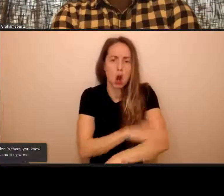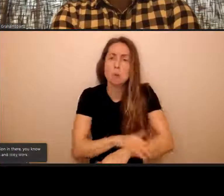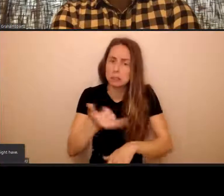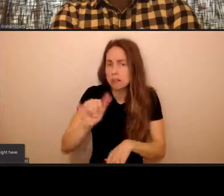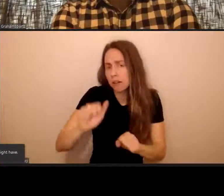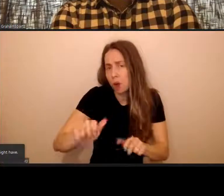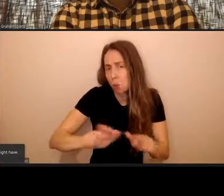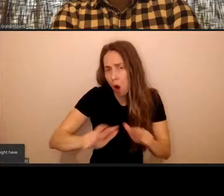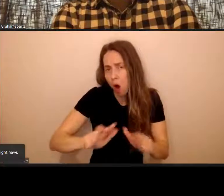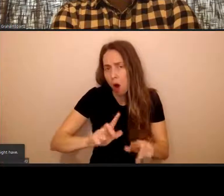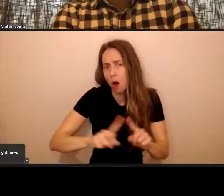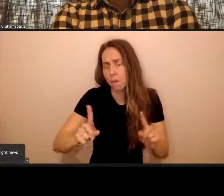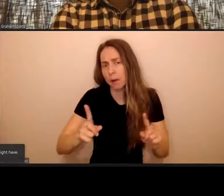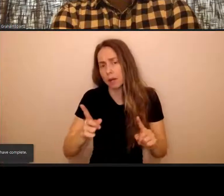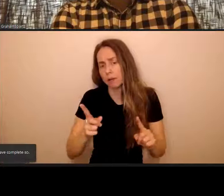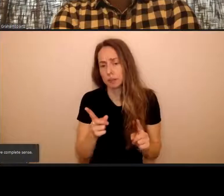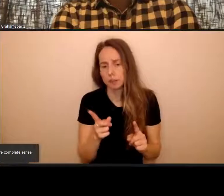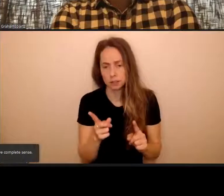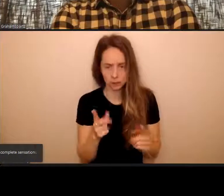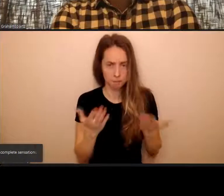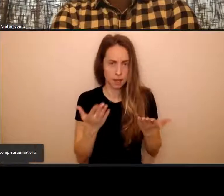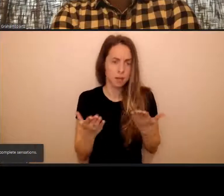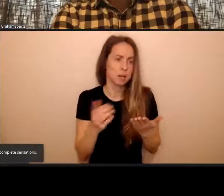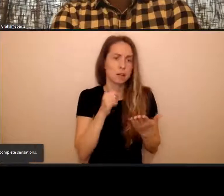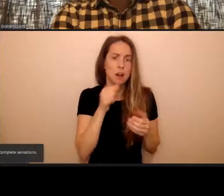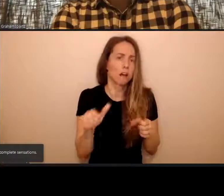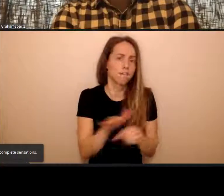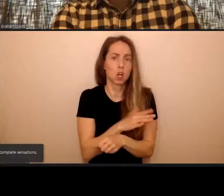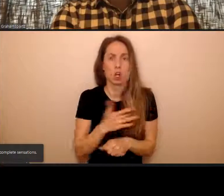have complete sensation.